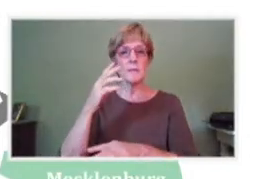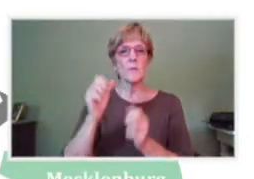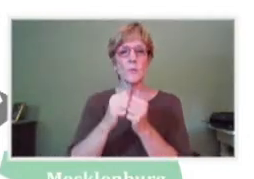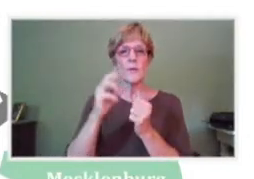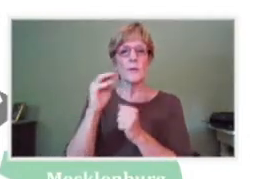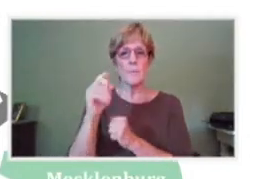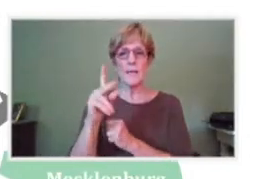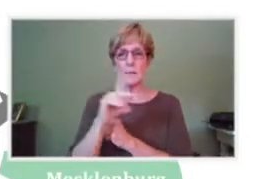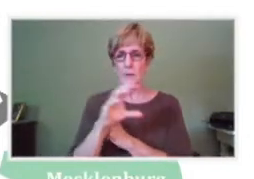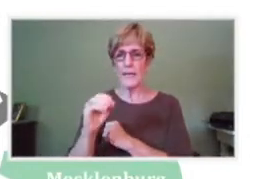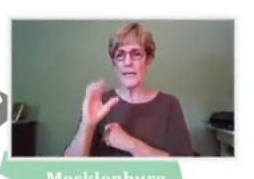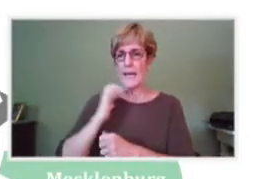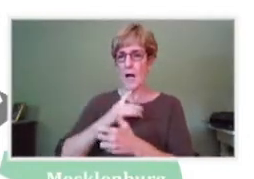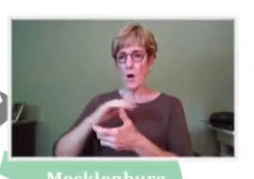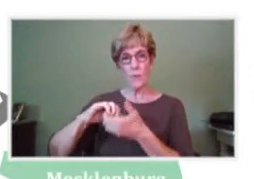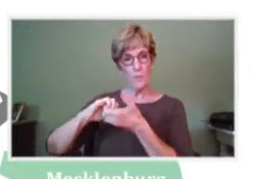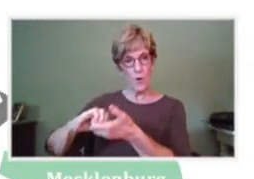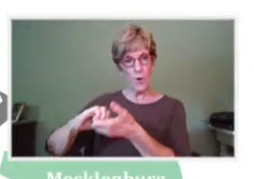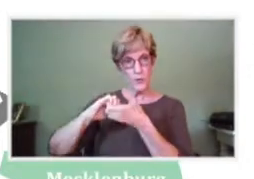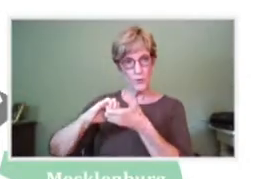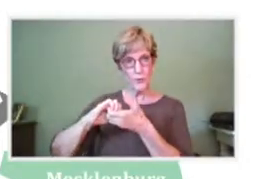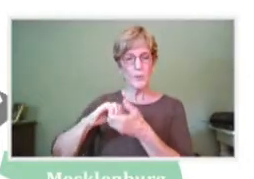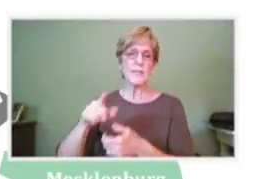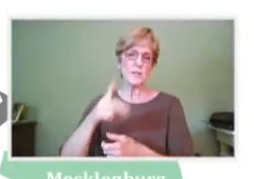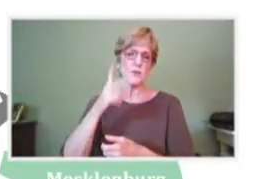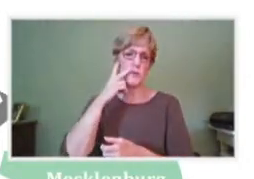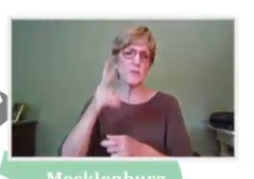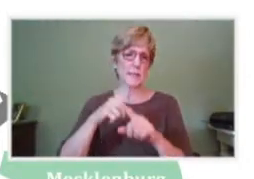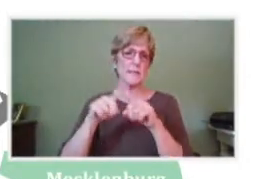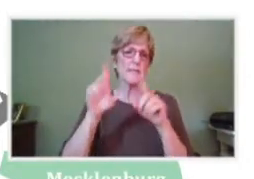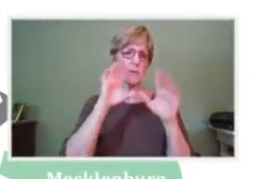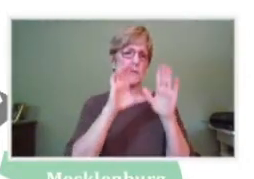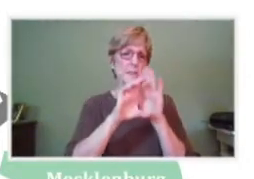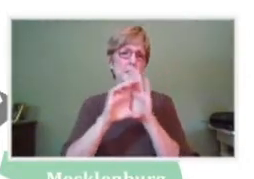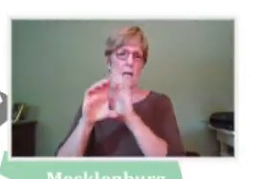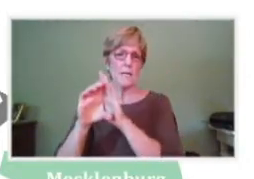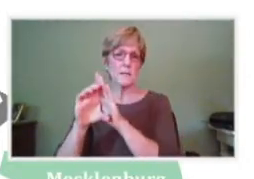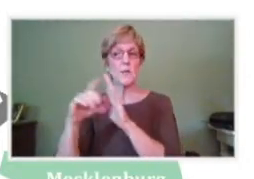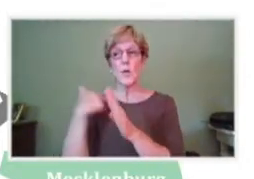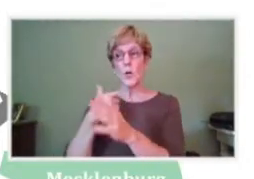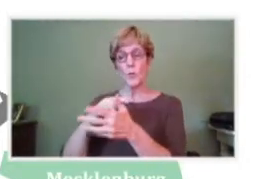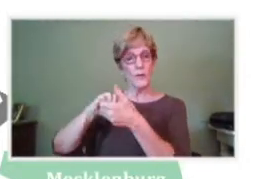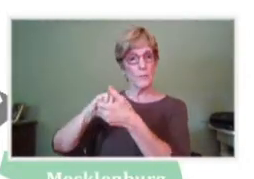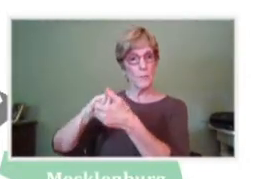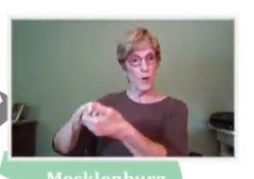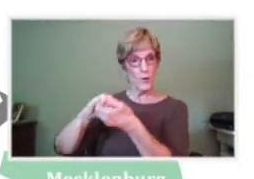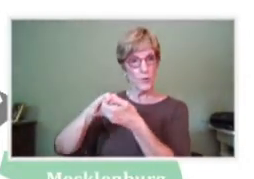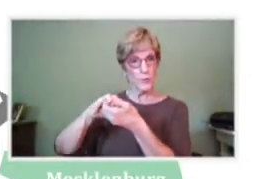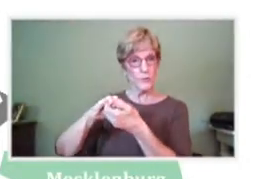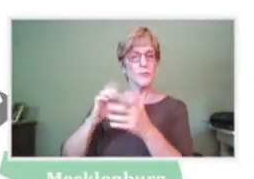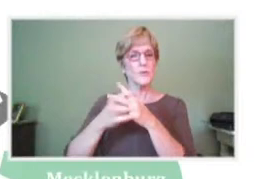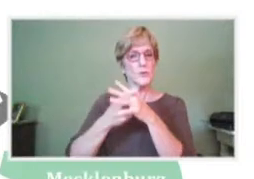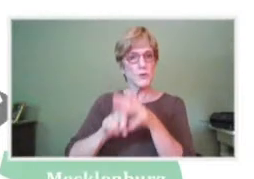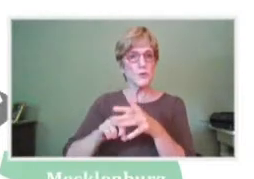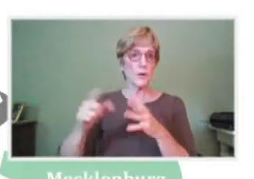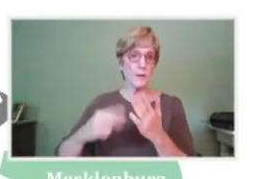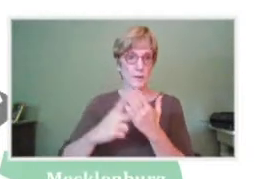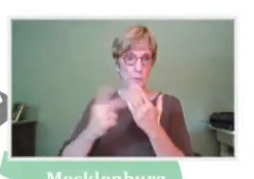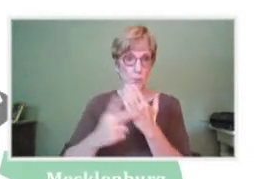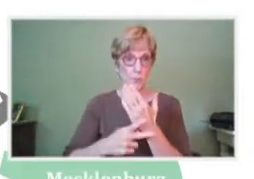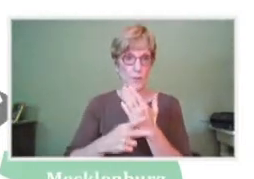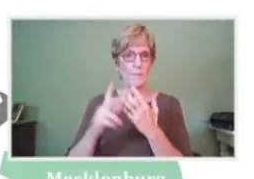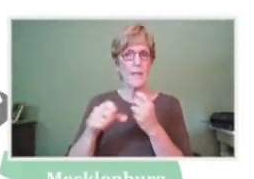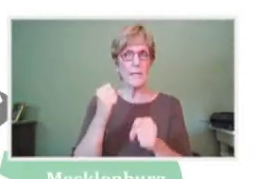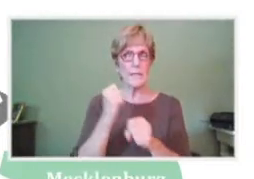our partner on this initiative, as you see in the slides. We have partnered with Mecklenburg County to begin this program in year